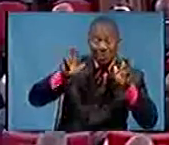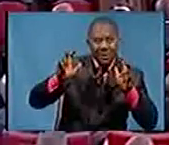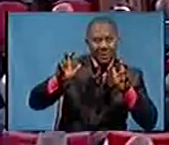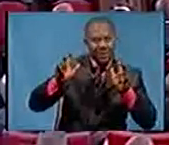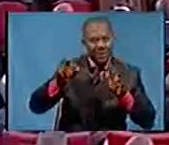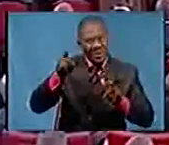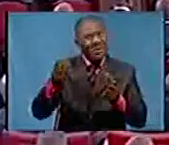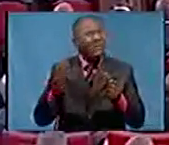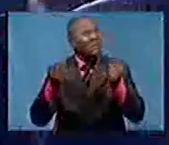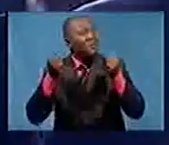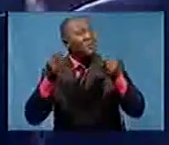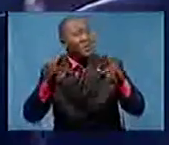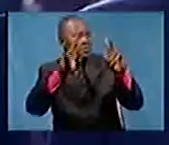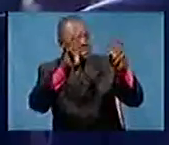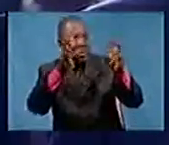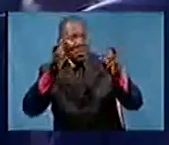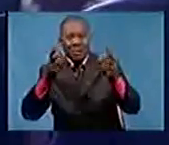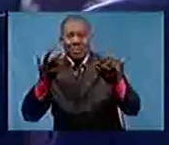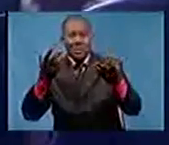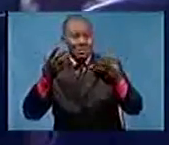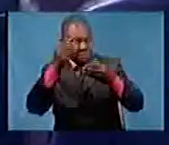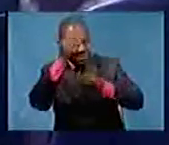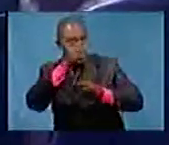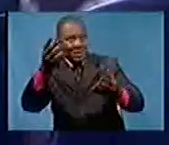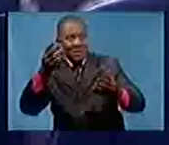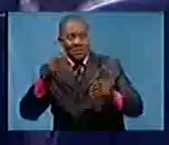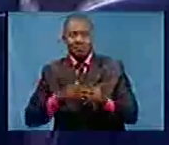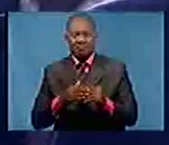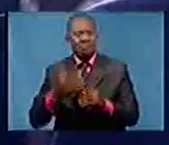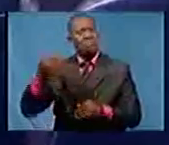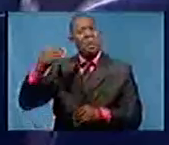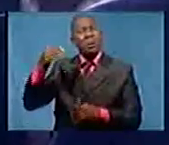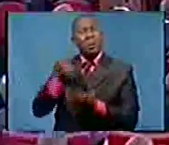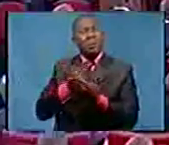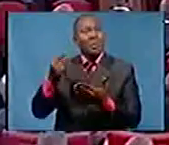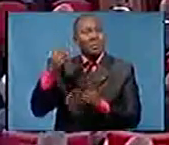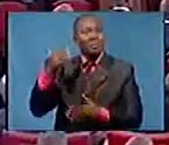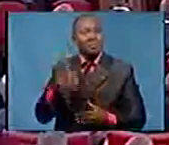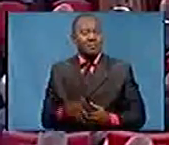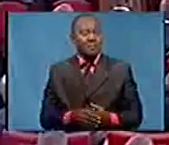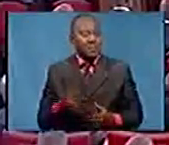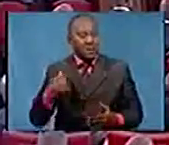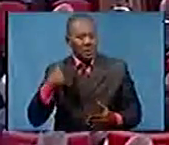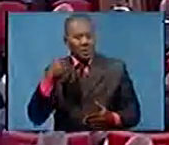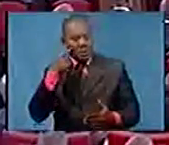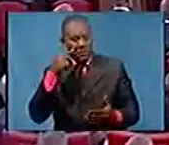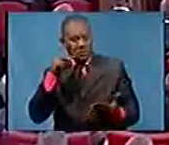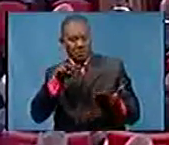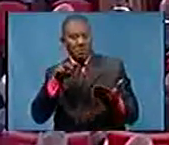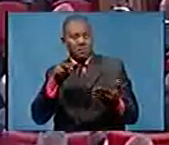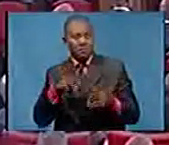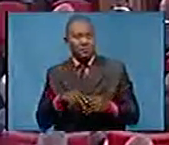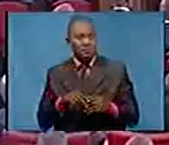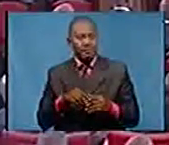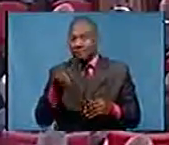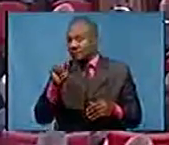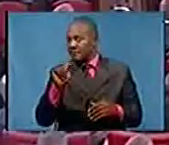issues you can talk about. A couple of weeks ago, I saw something on one of the TV